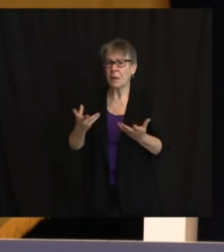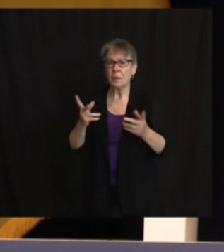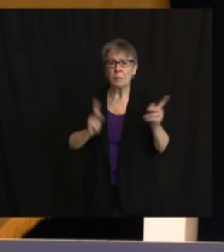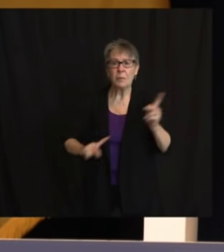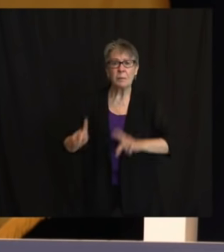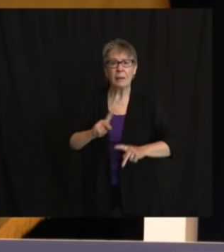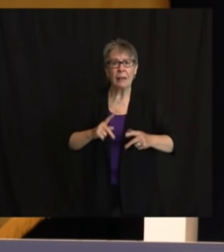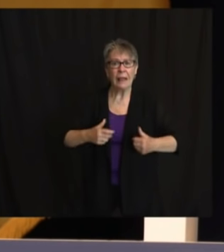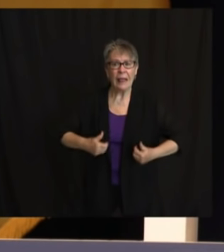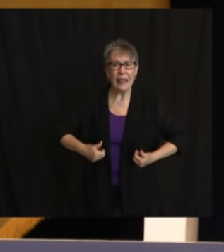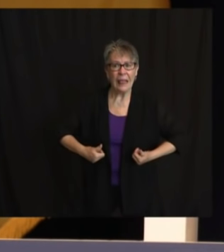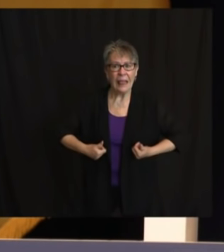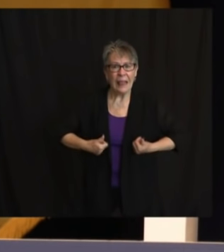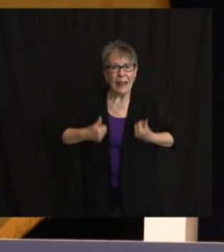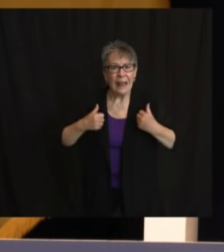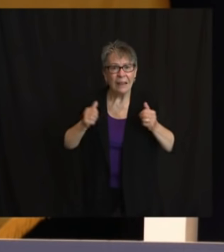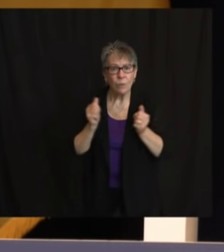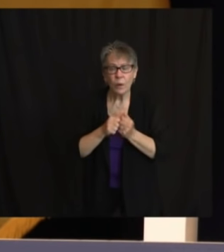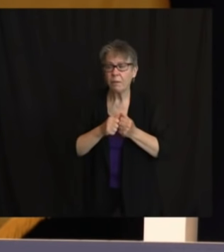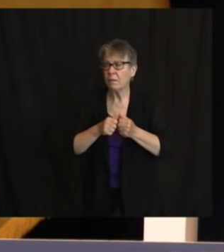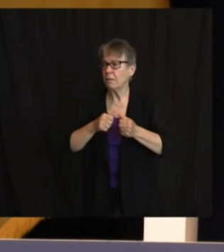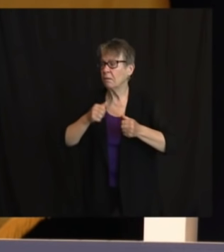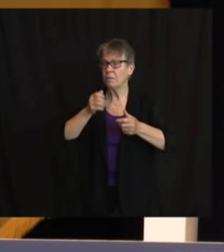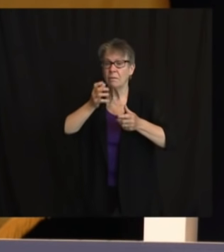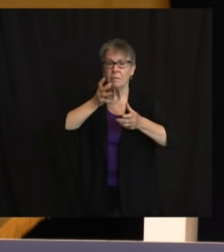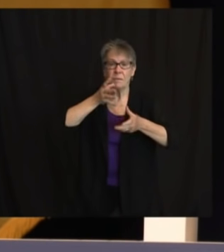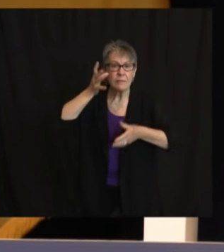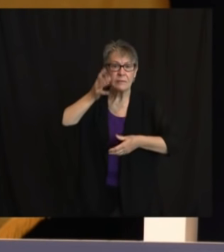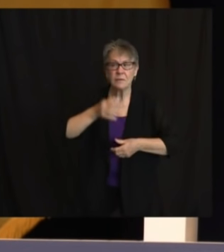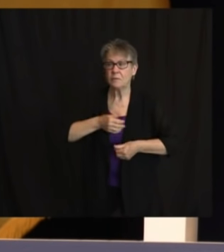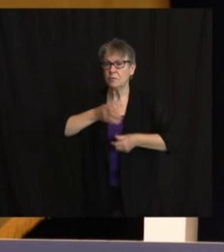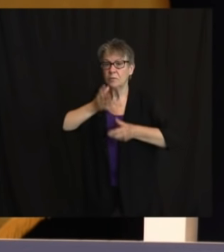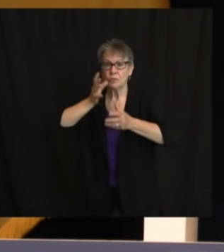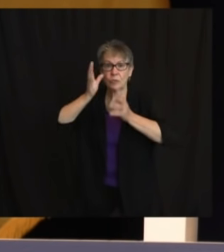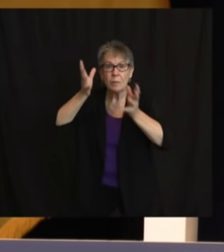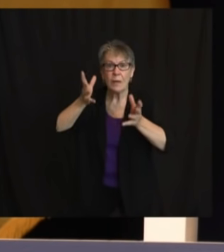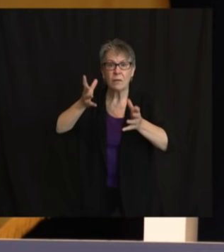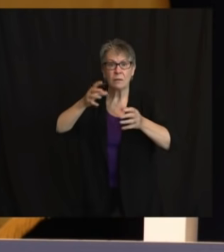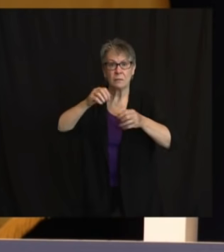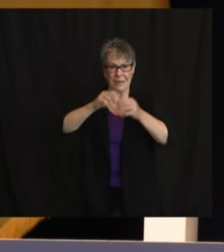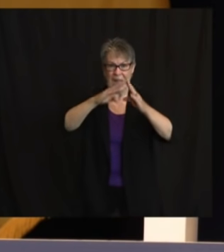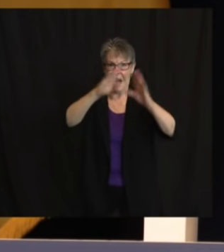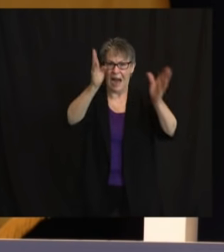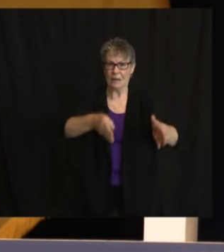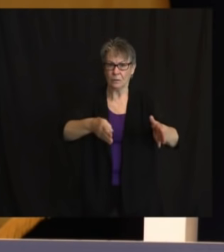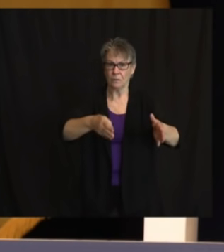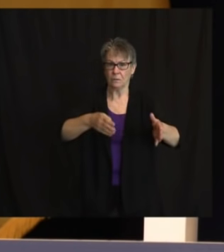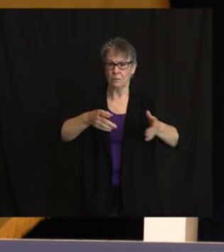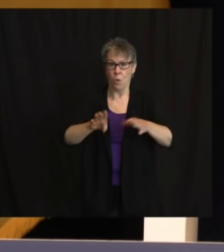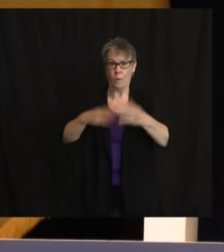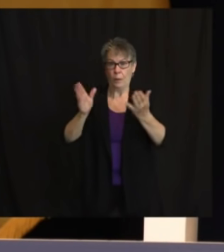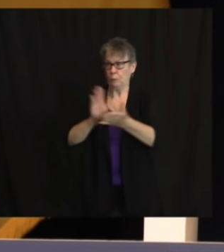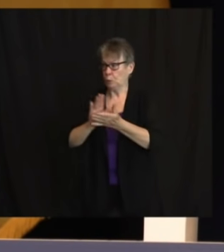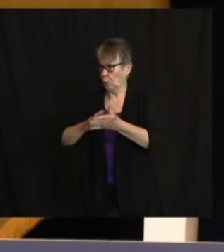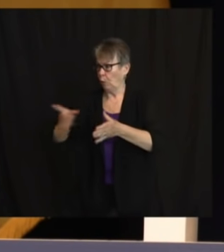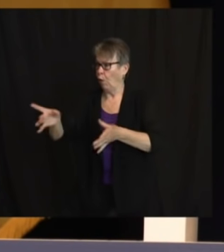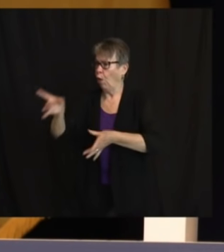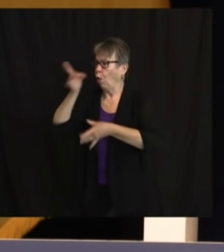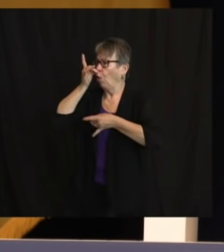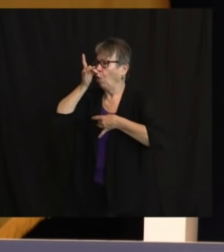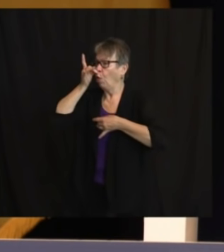And we're looking at the epidemiology every day. We track new COVID cases, cumulative cases,